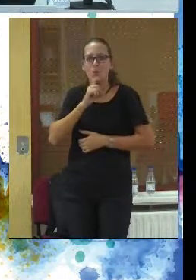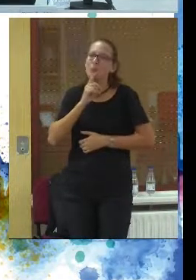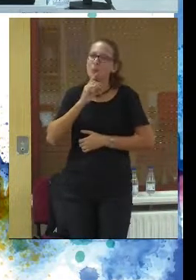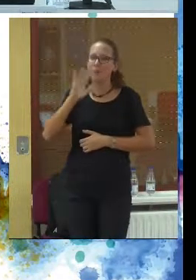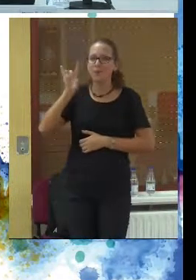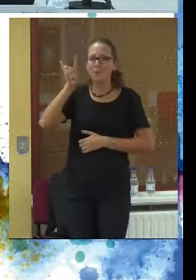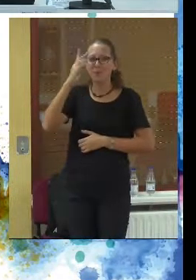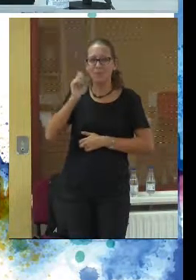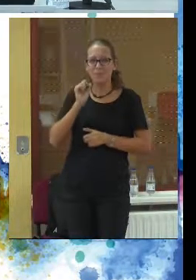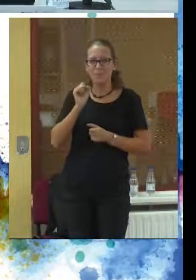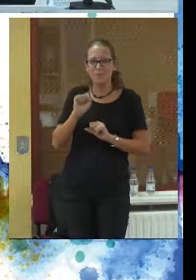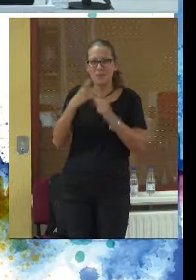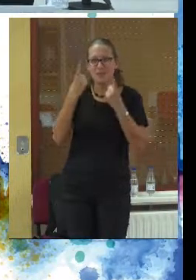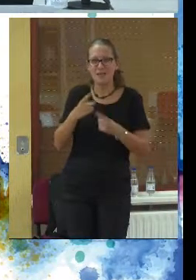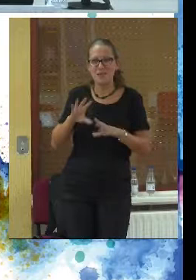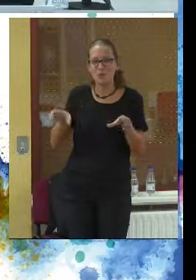With the first